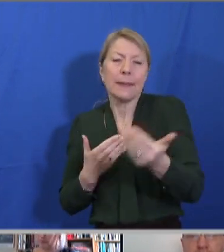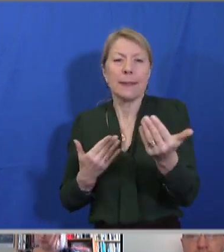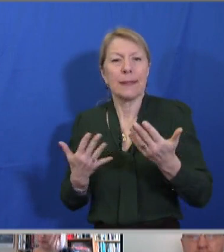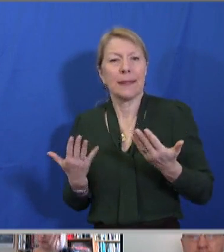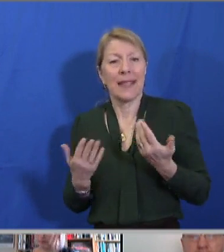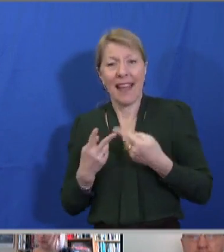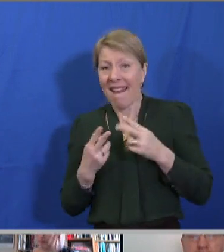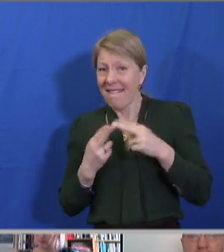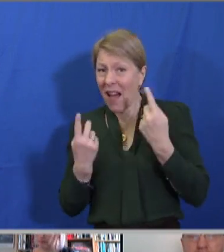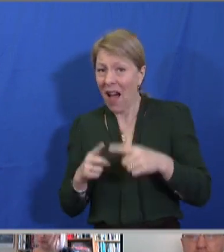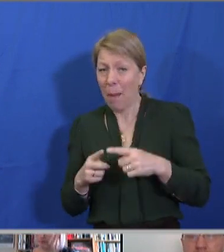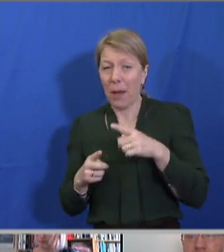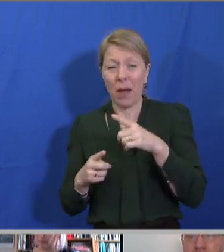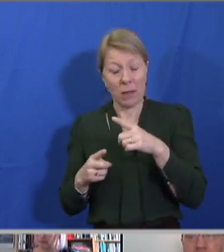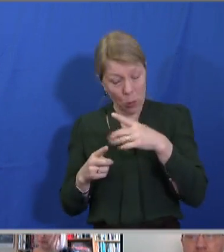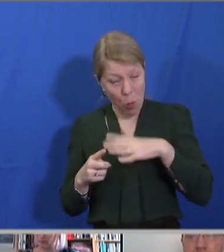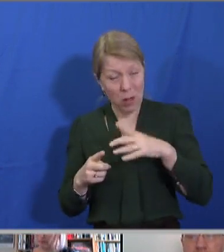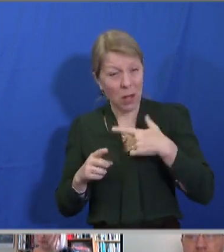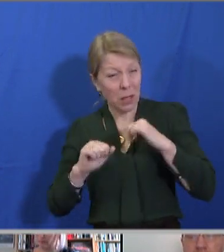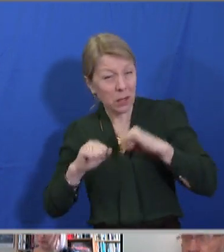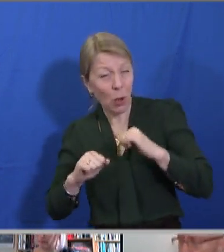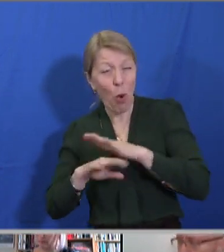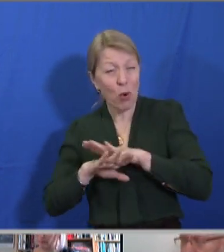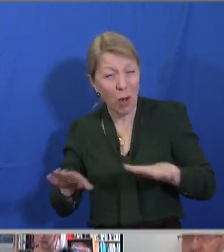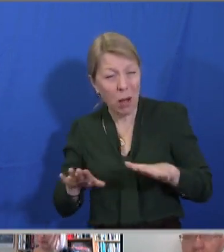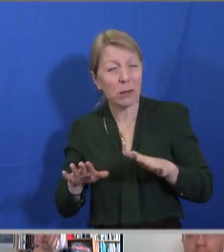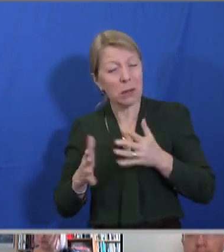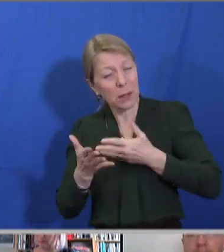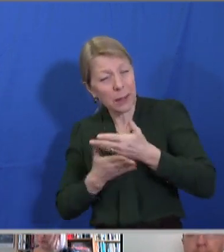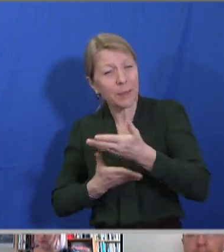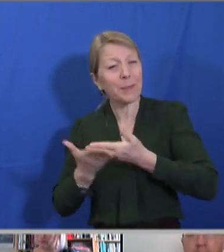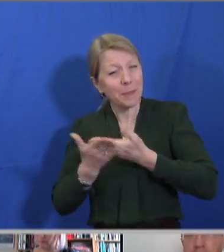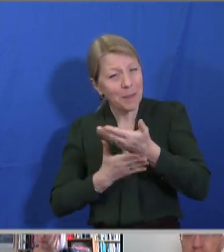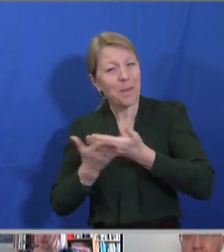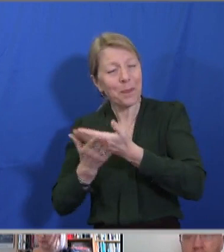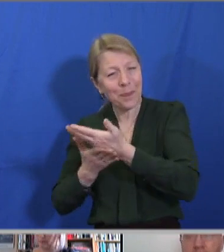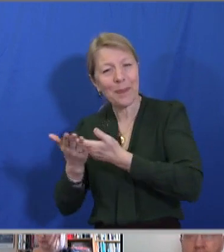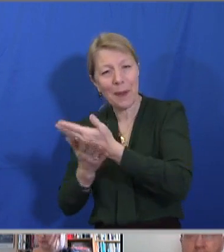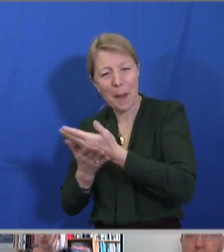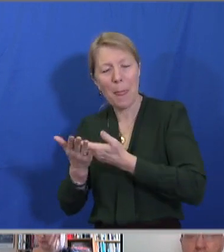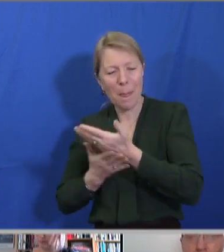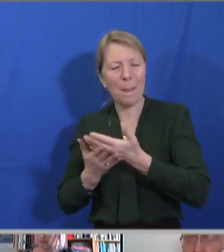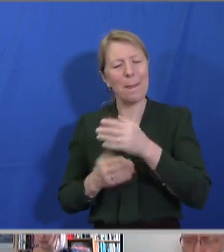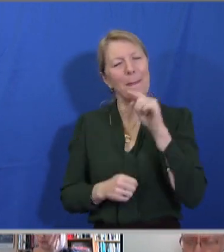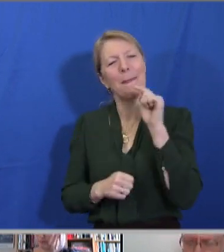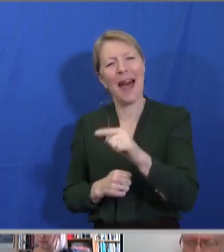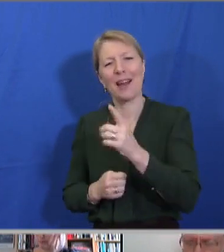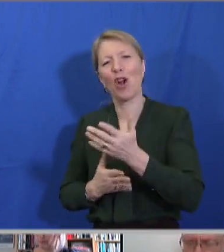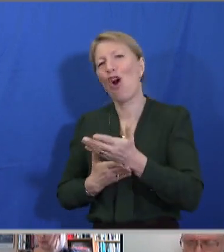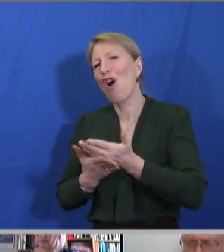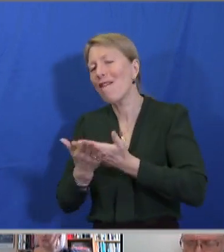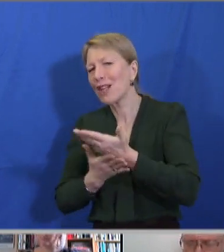a policy in advanced care planning. That is looking to kind of really broaden the conversation around